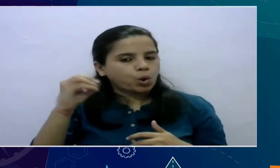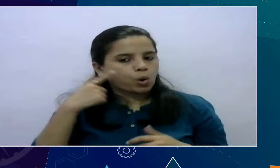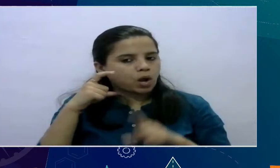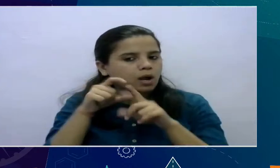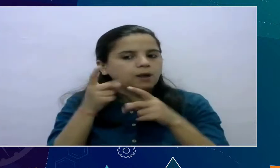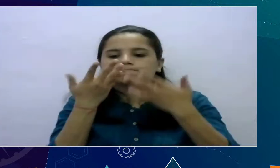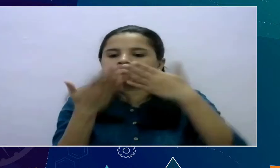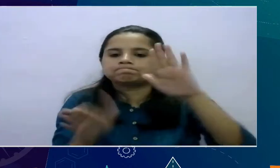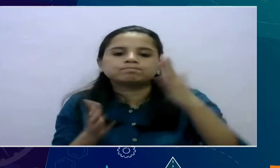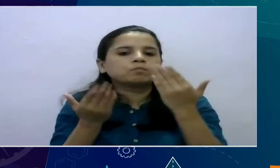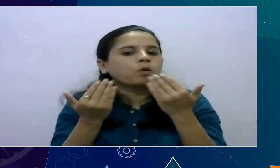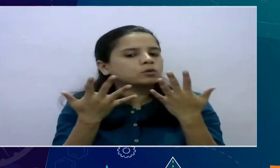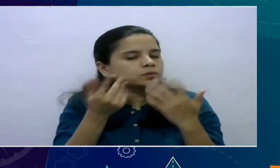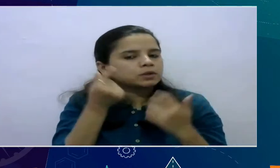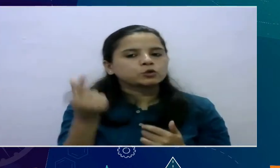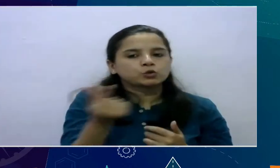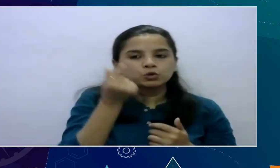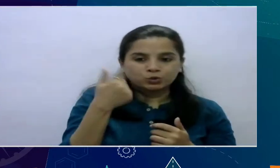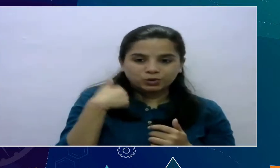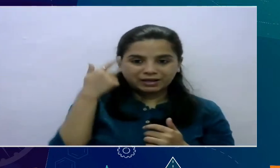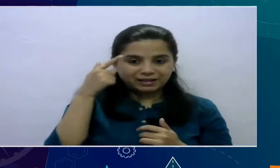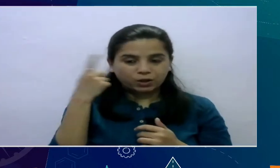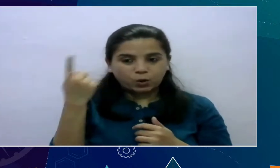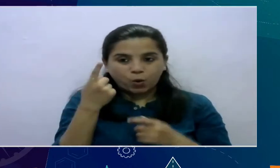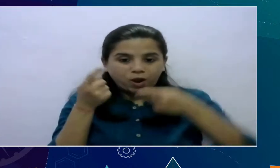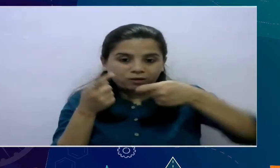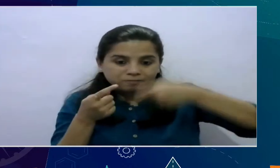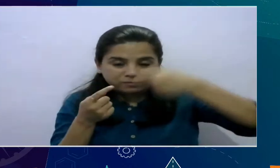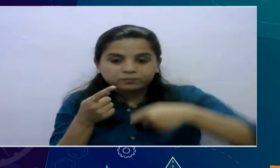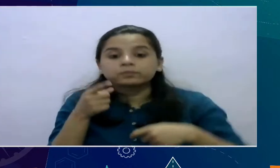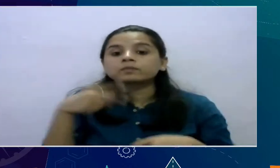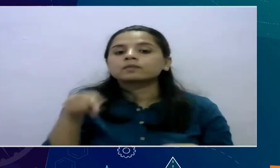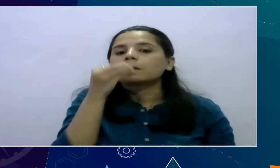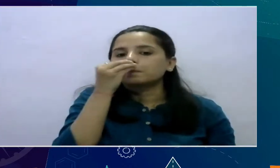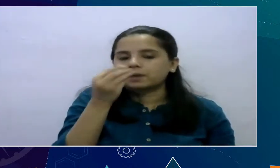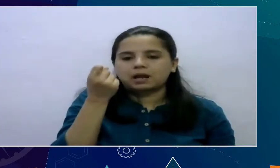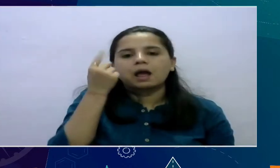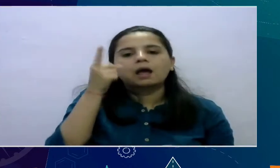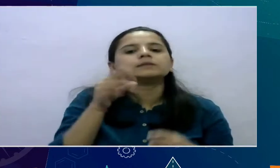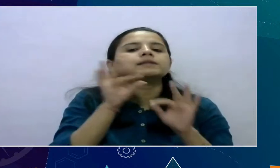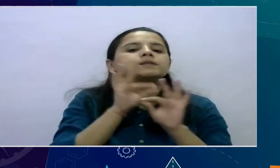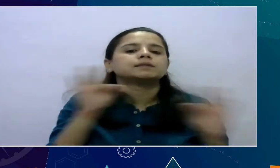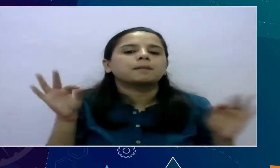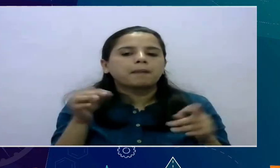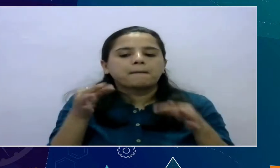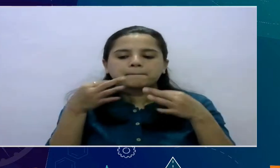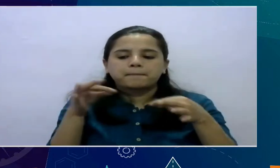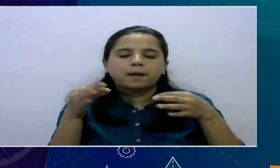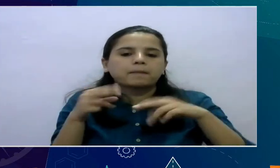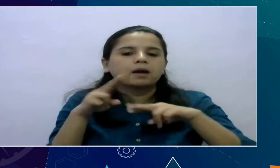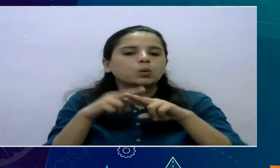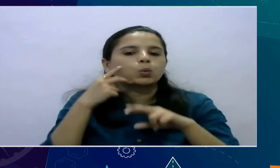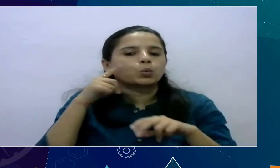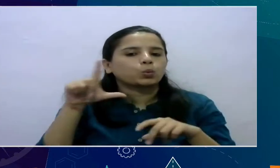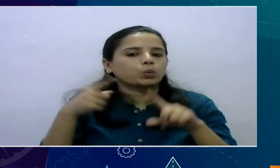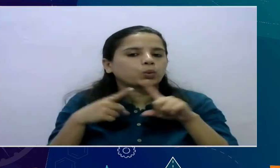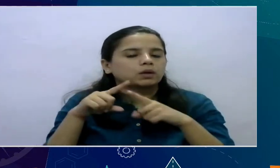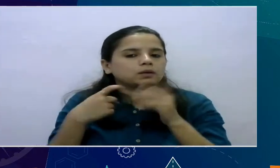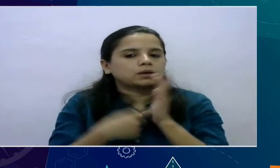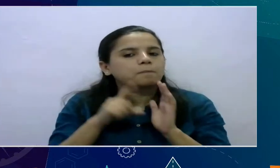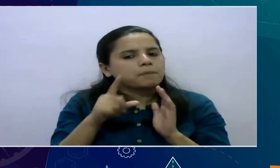separated by using a filter paper. Please understand, by simple filter paper. But I could